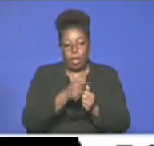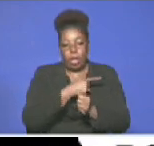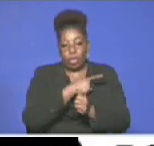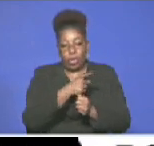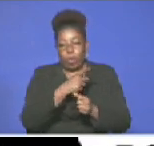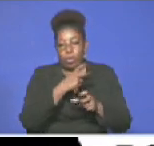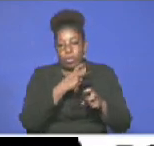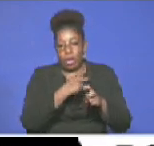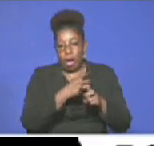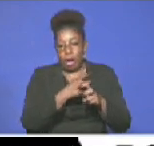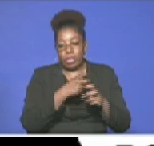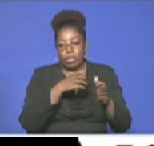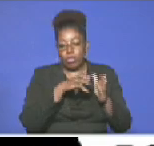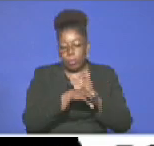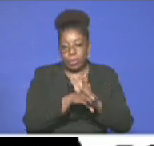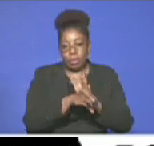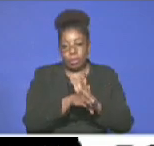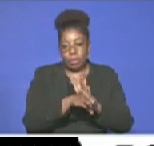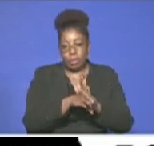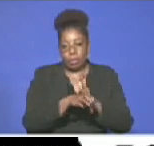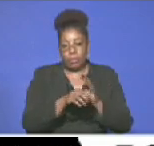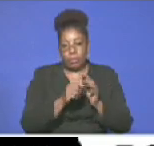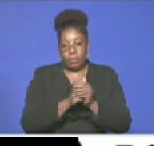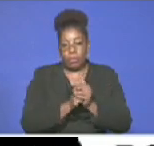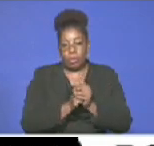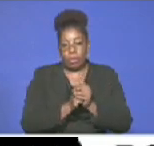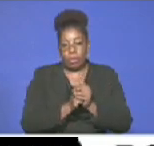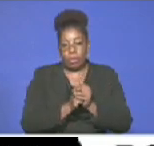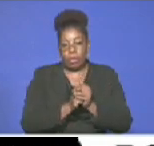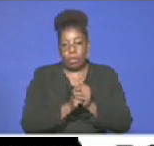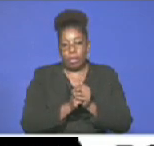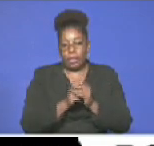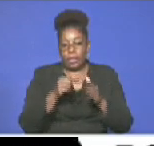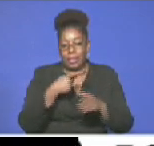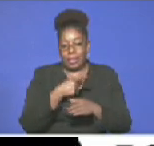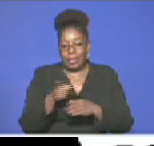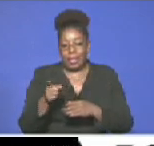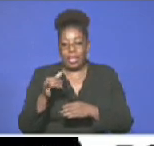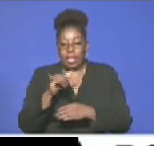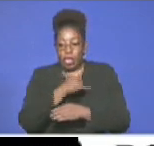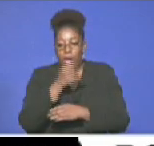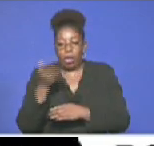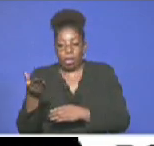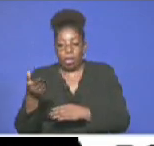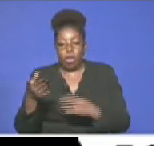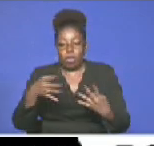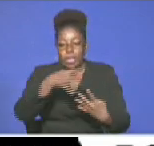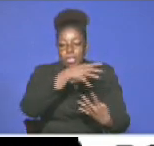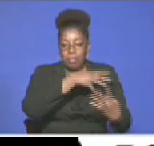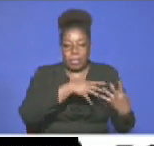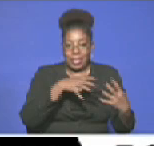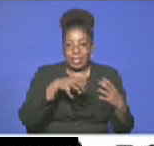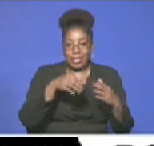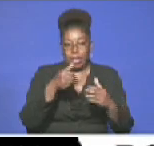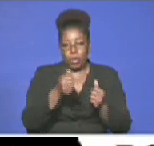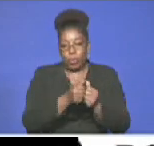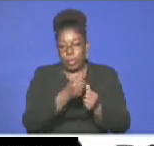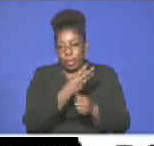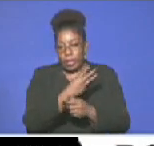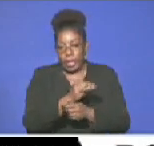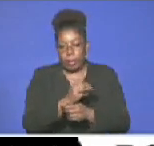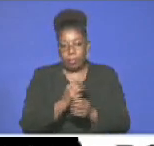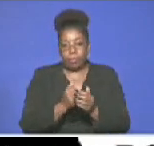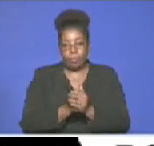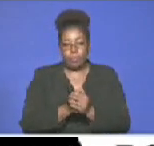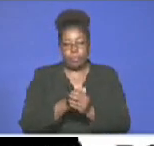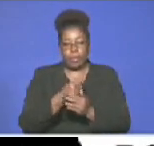And the publicity, you're out there, you're mixed, everybody see, look at so-and-so. And these